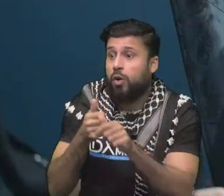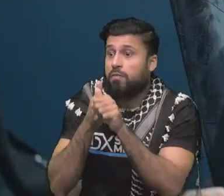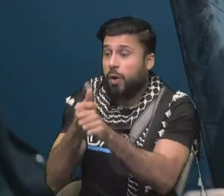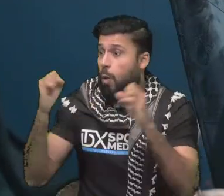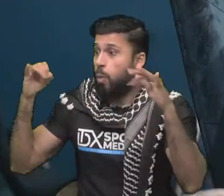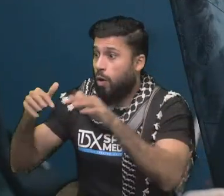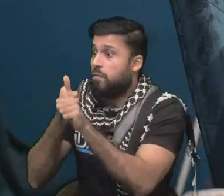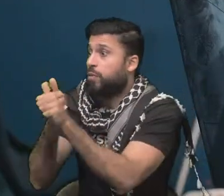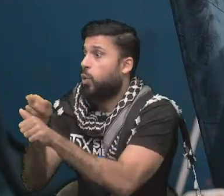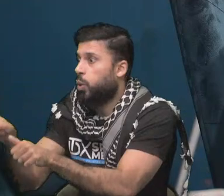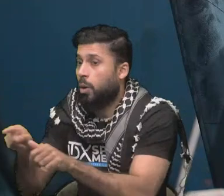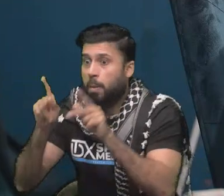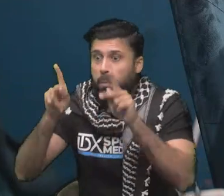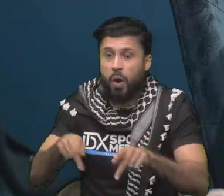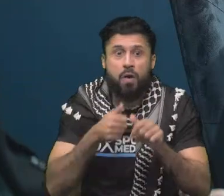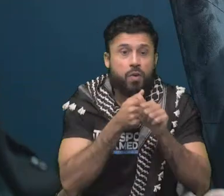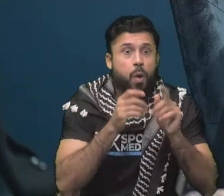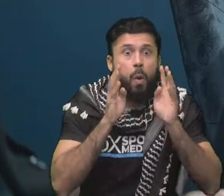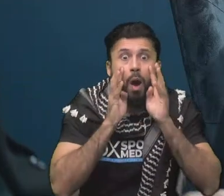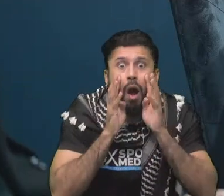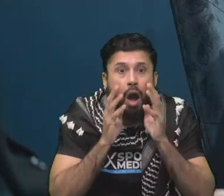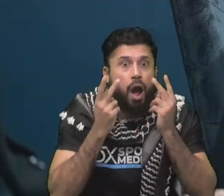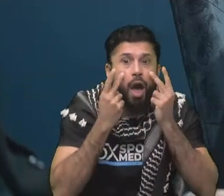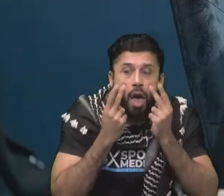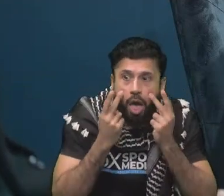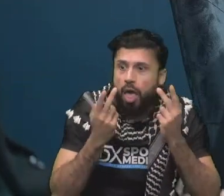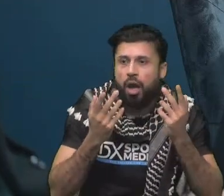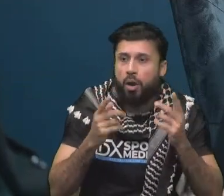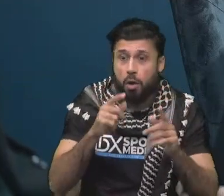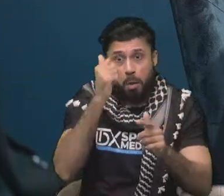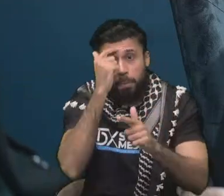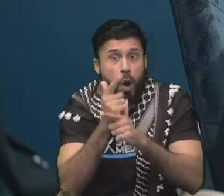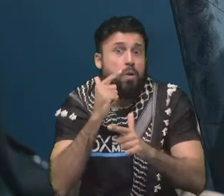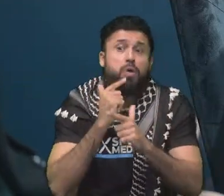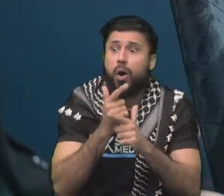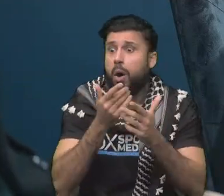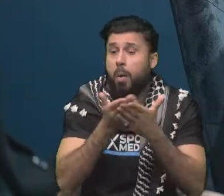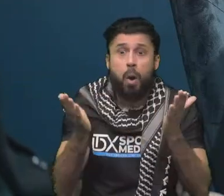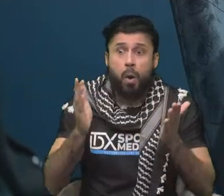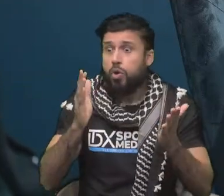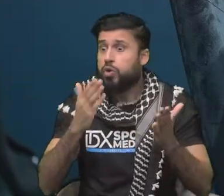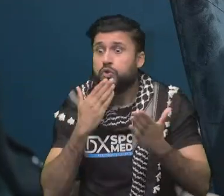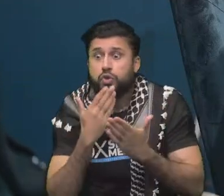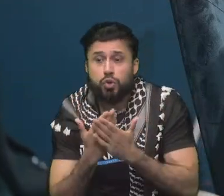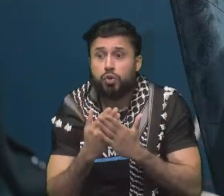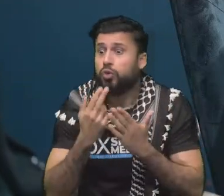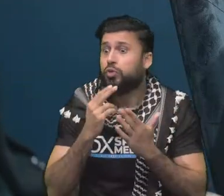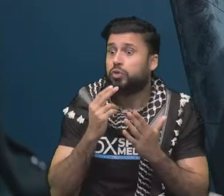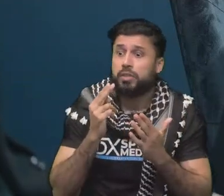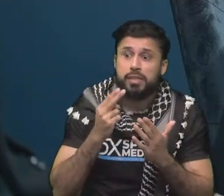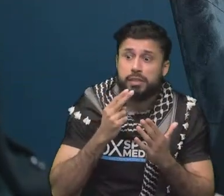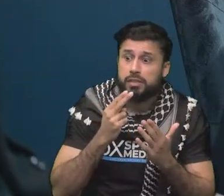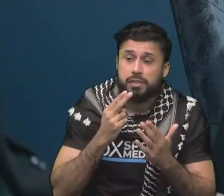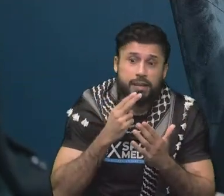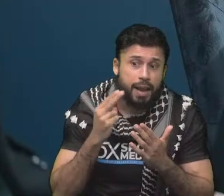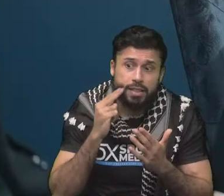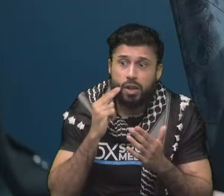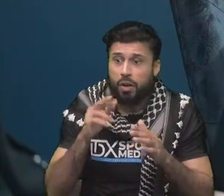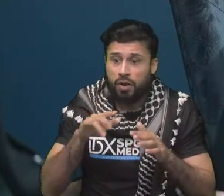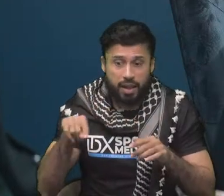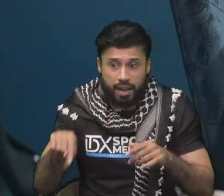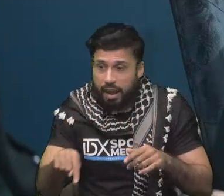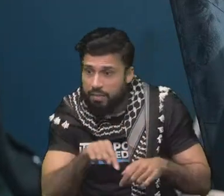mashallah, yani righteousness and his beauty, and then they go and they kiss his feet, kissed his hands, and God knows what else they